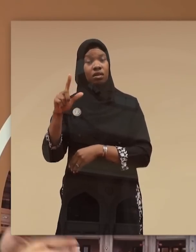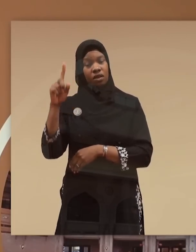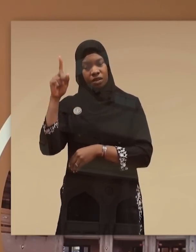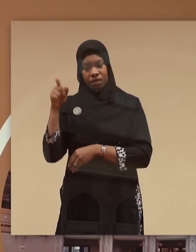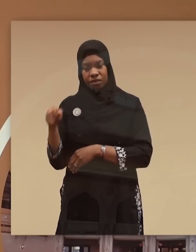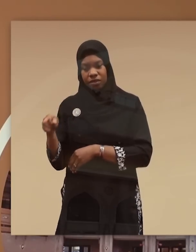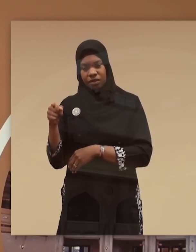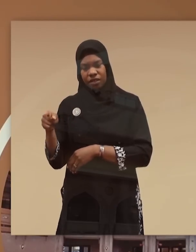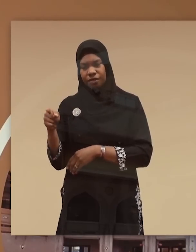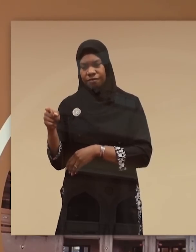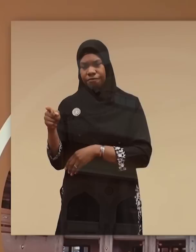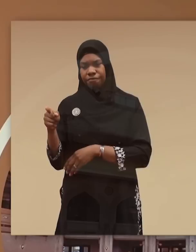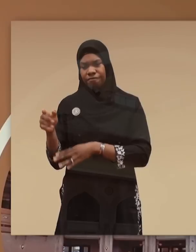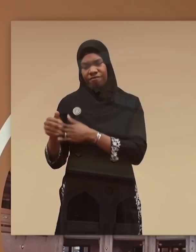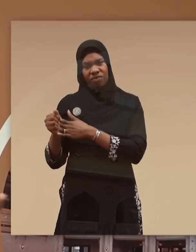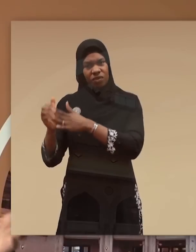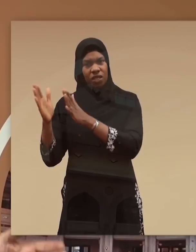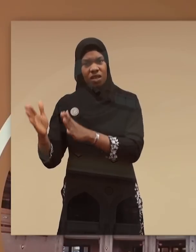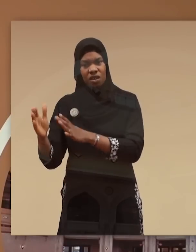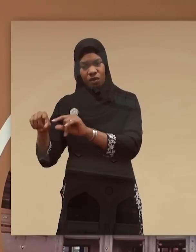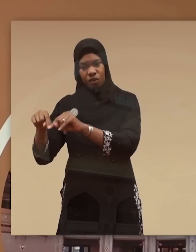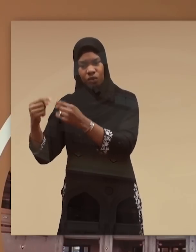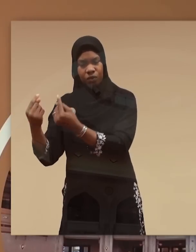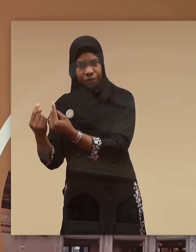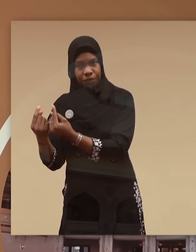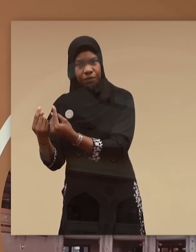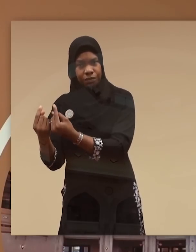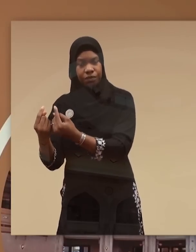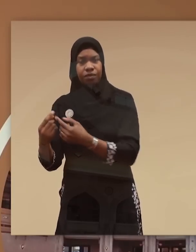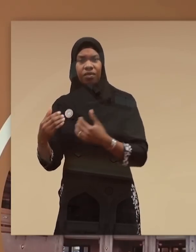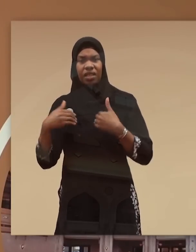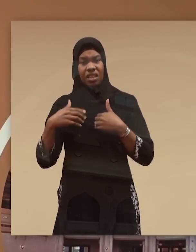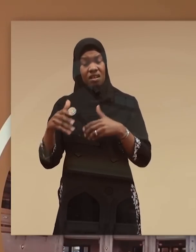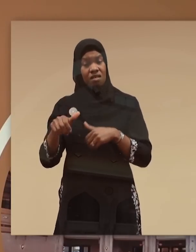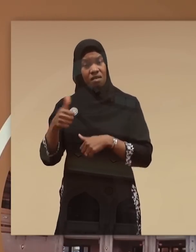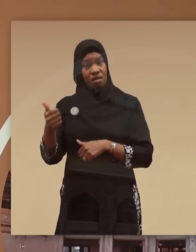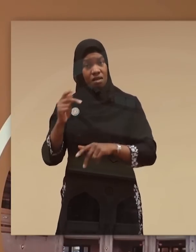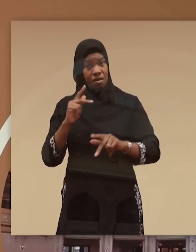Abi Mu'ayth. He had Al-Hakam ibn Abi Al-As. He had